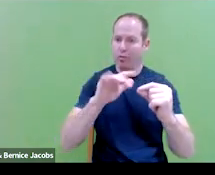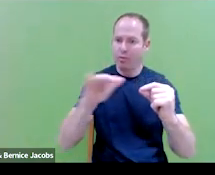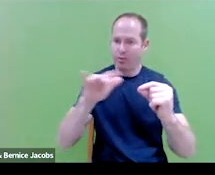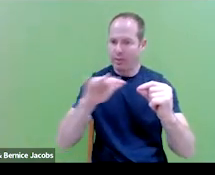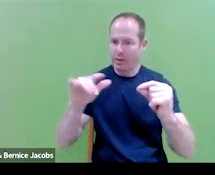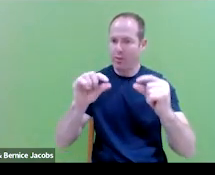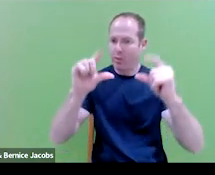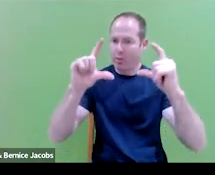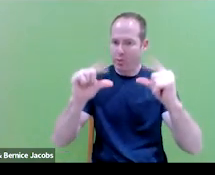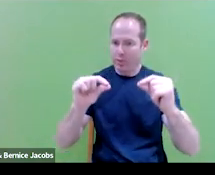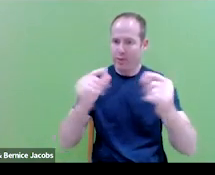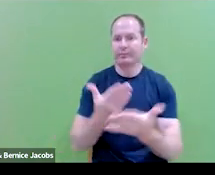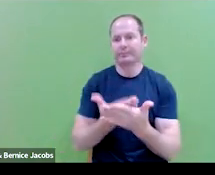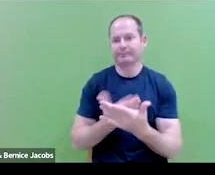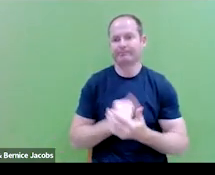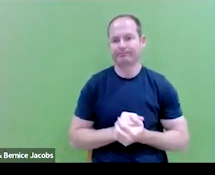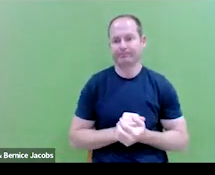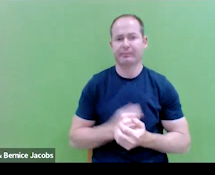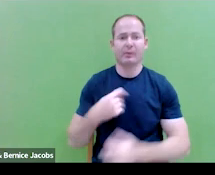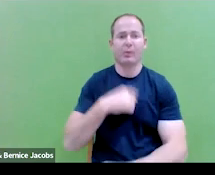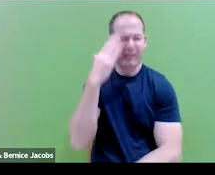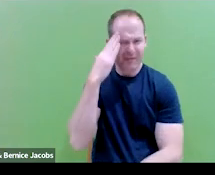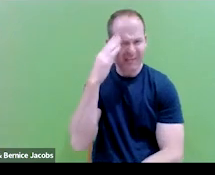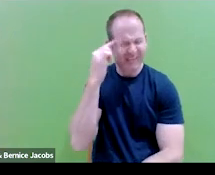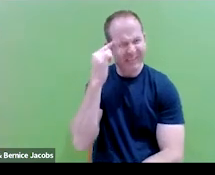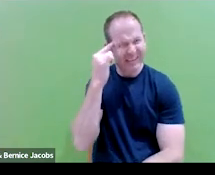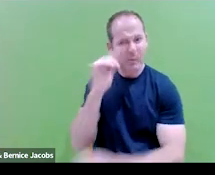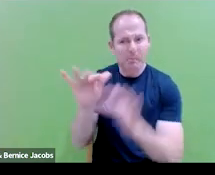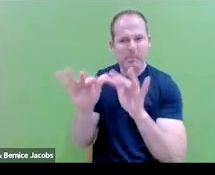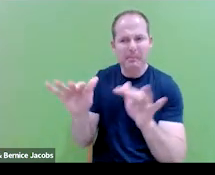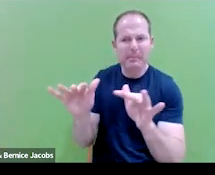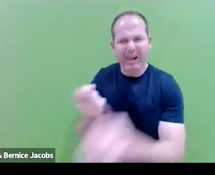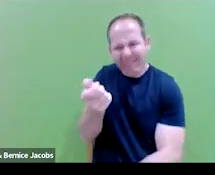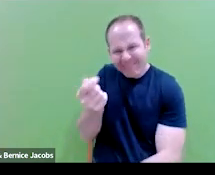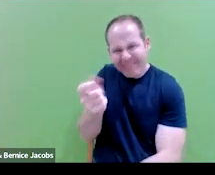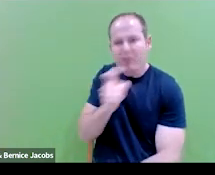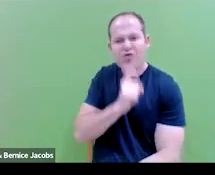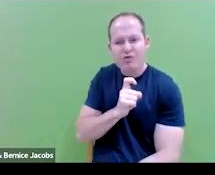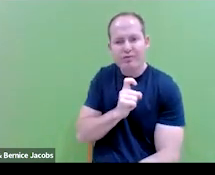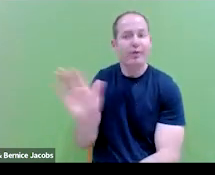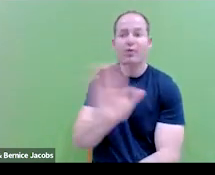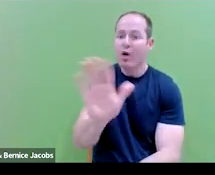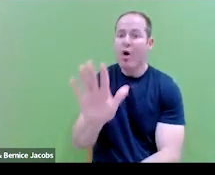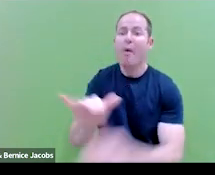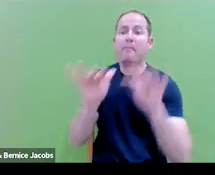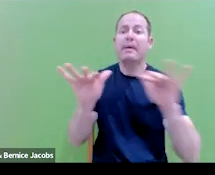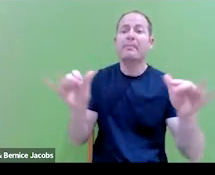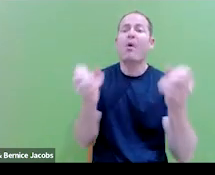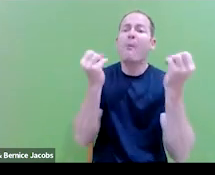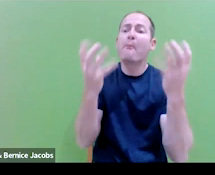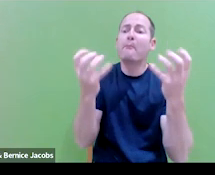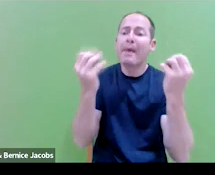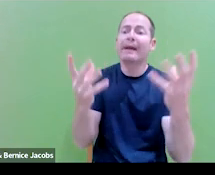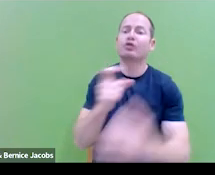we think have been designed for a small group of people, but in fact, a wide range of users are benefiting from good